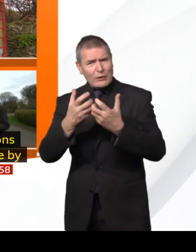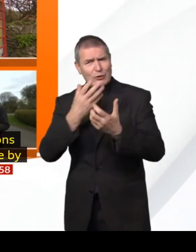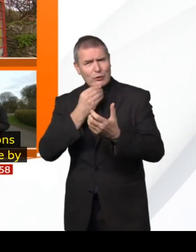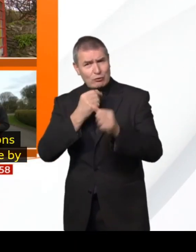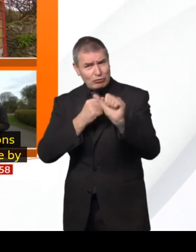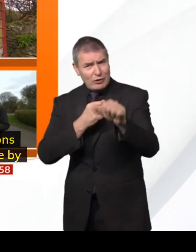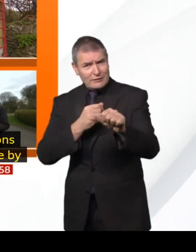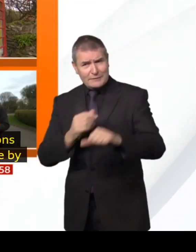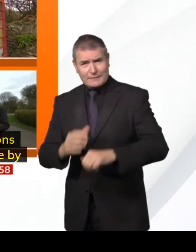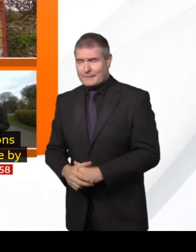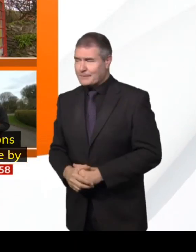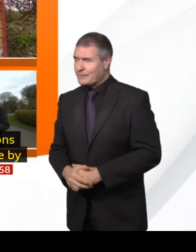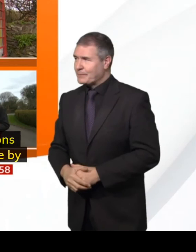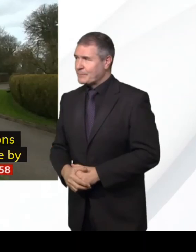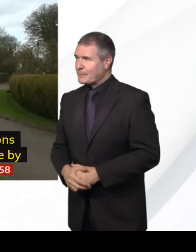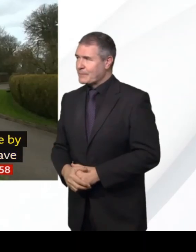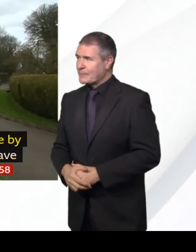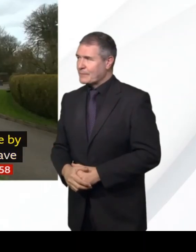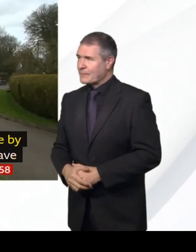there?